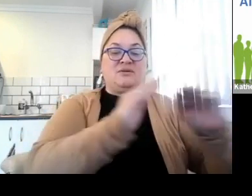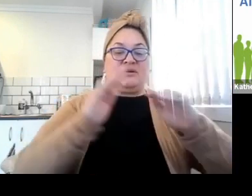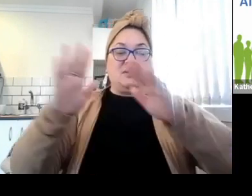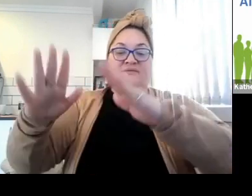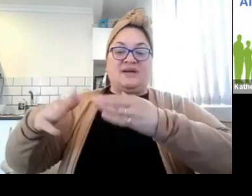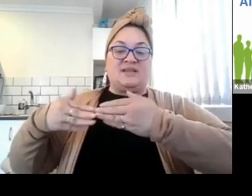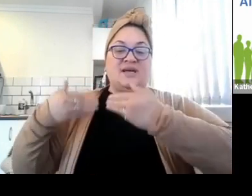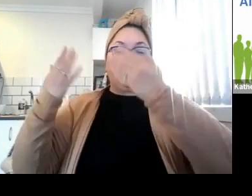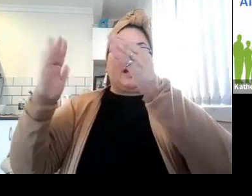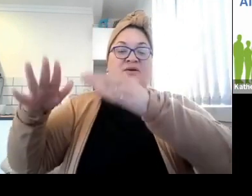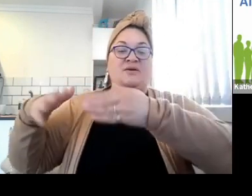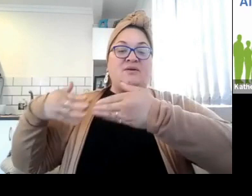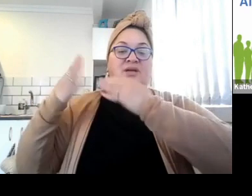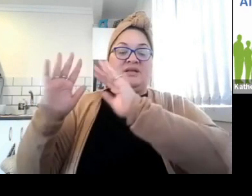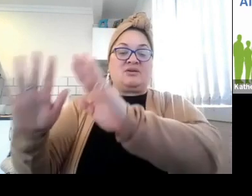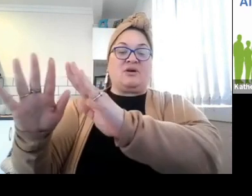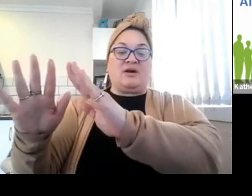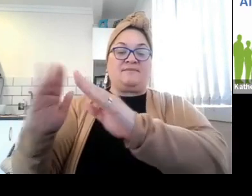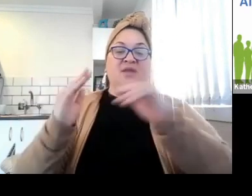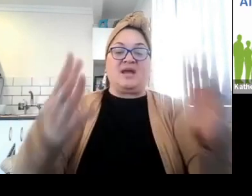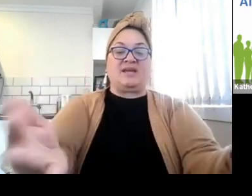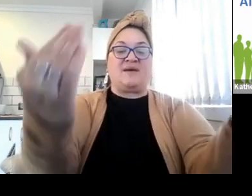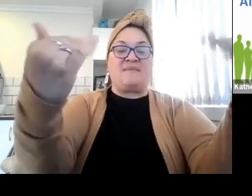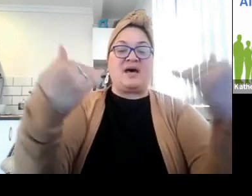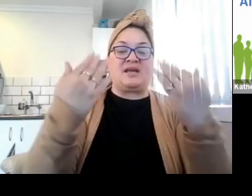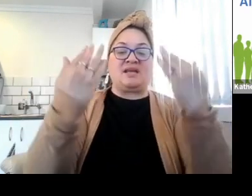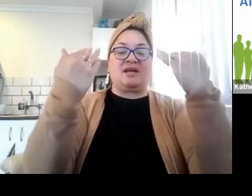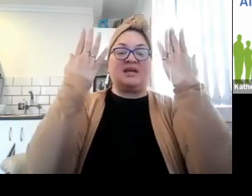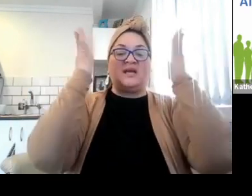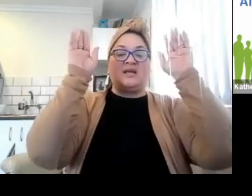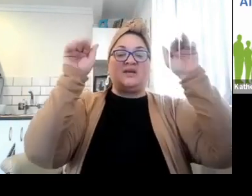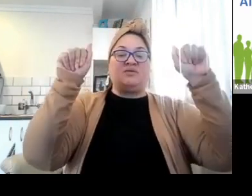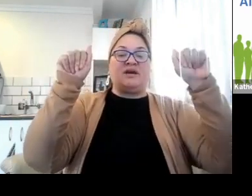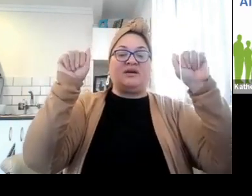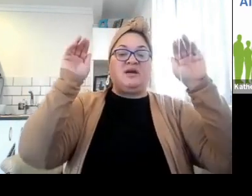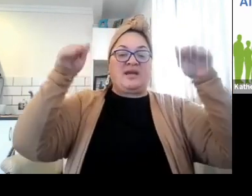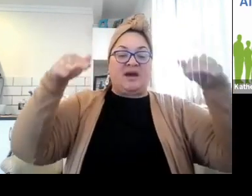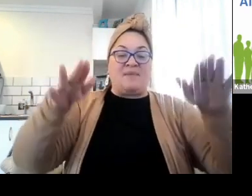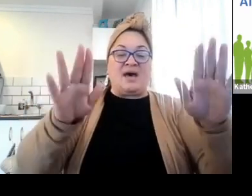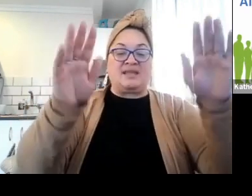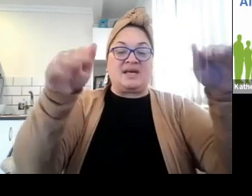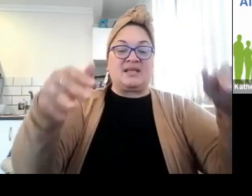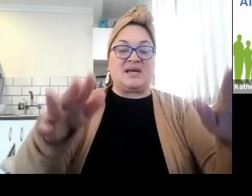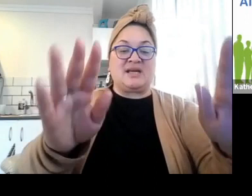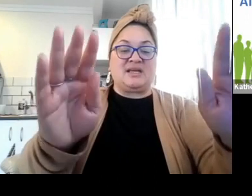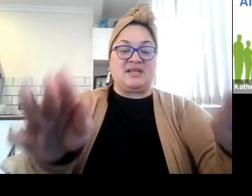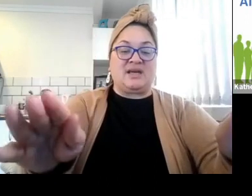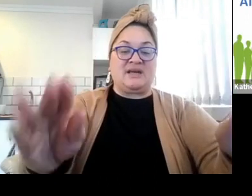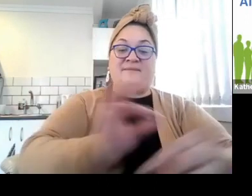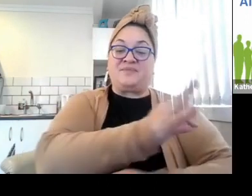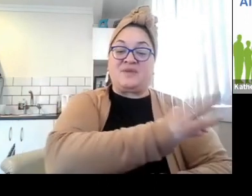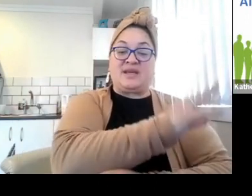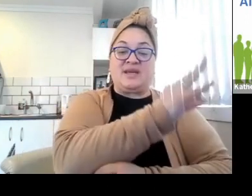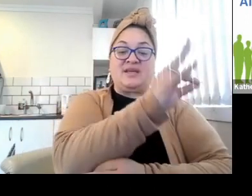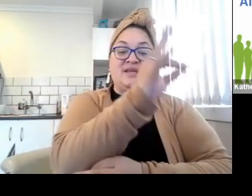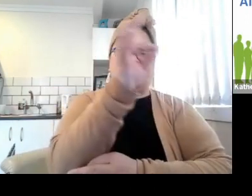te uru, whakataka te hau ki te tonga, kia mākina kina ki uta, kia mātaratara ki